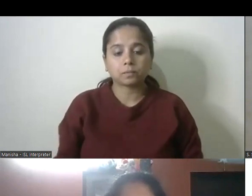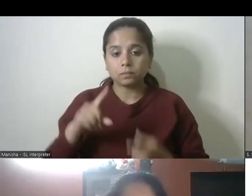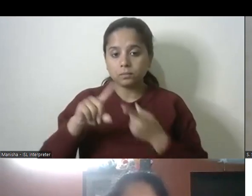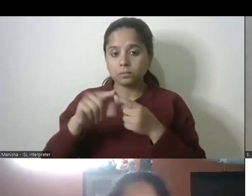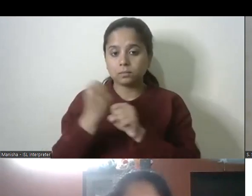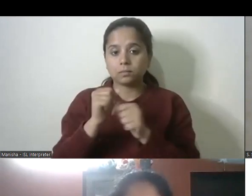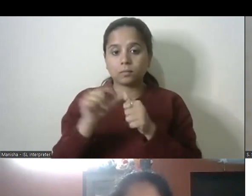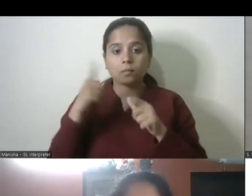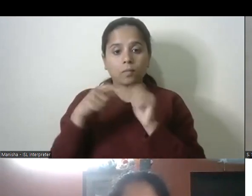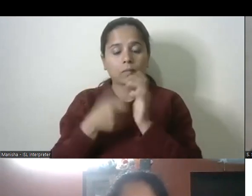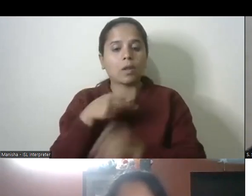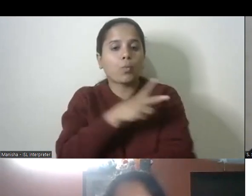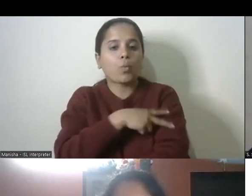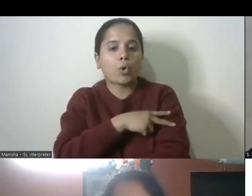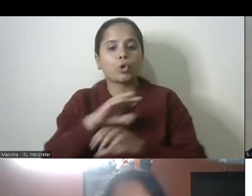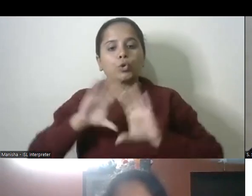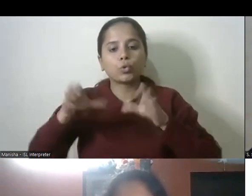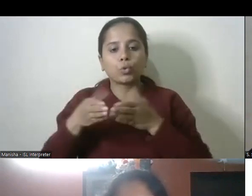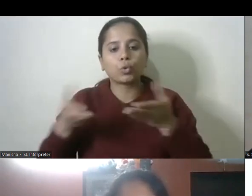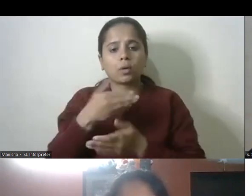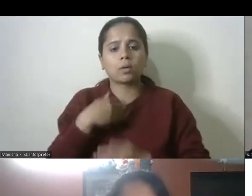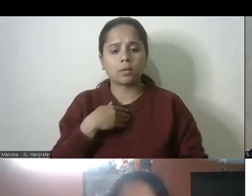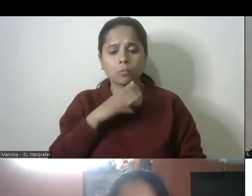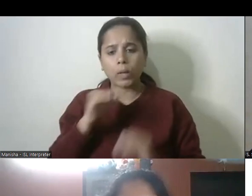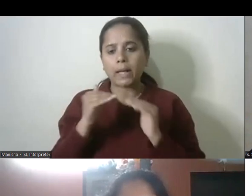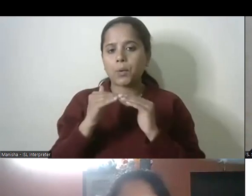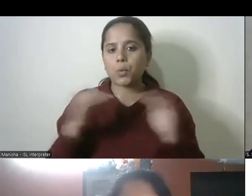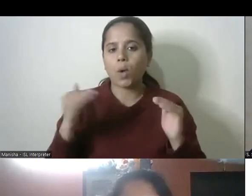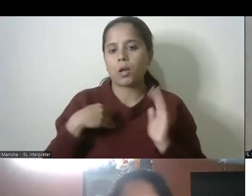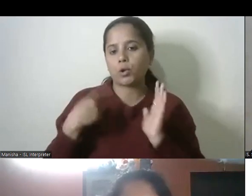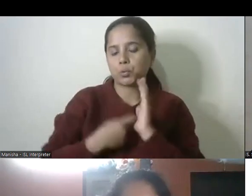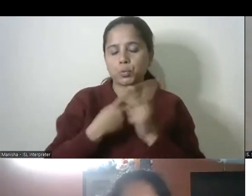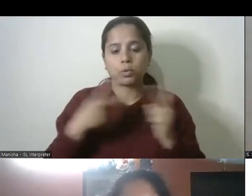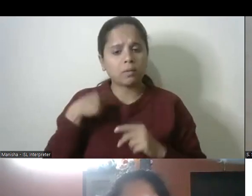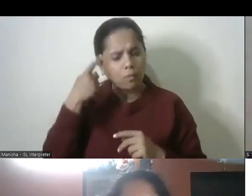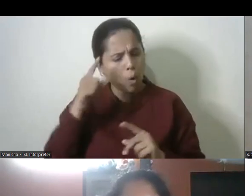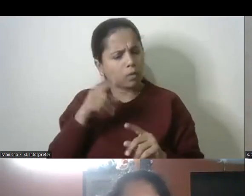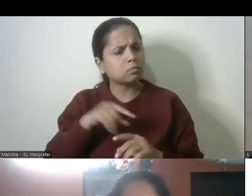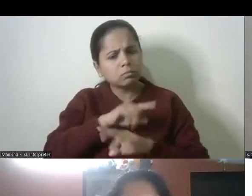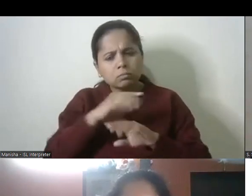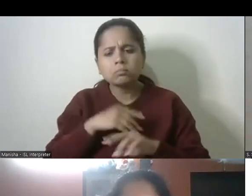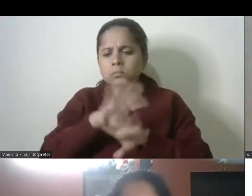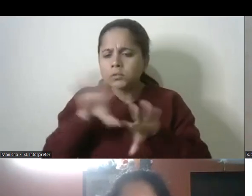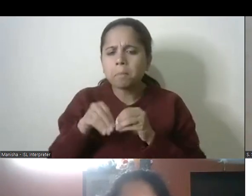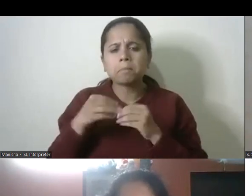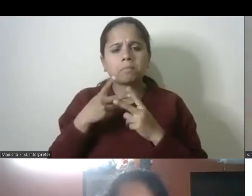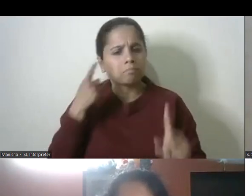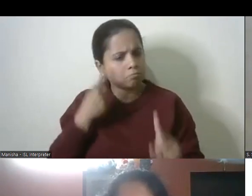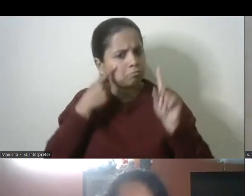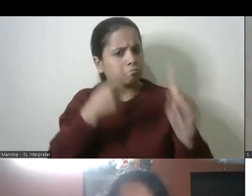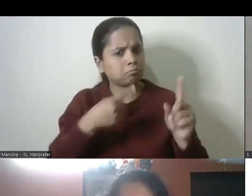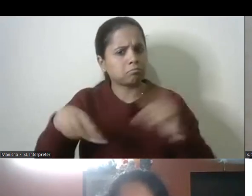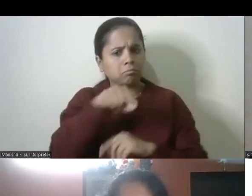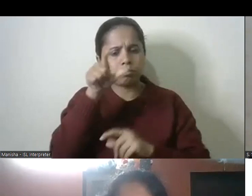Egalitarians is a voluntary group committed to the principle of equality and working for a common goal of creating a casteless